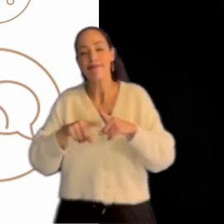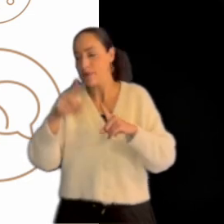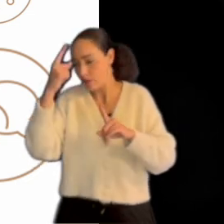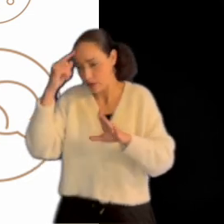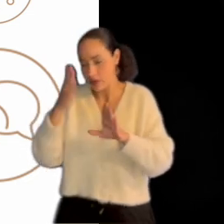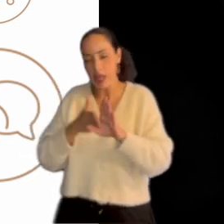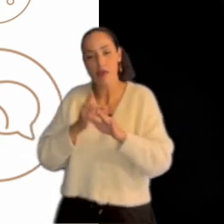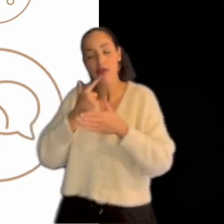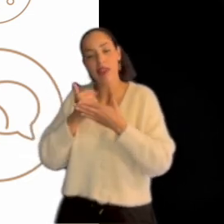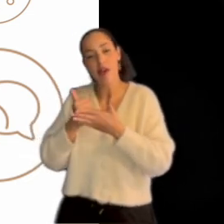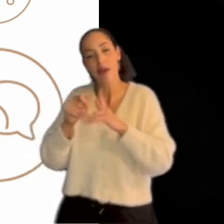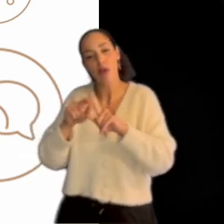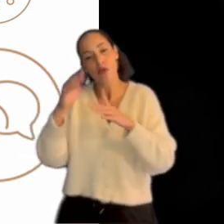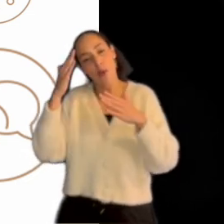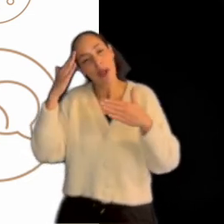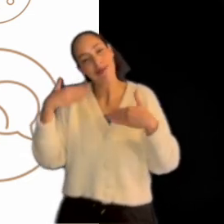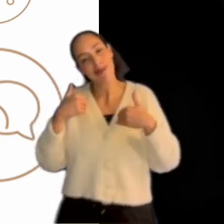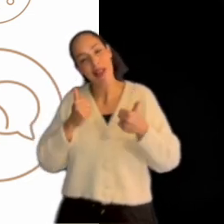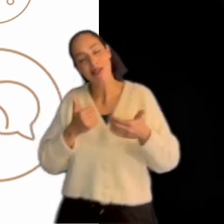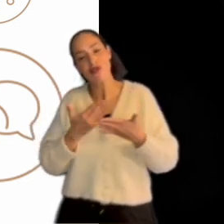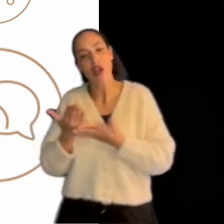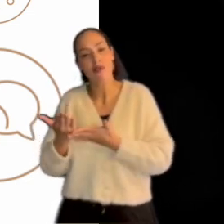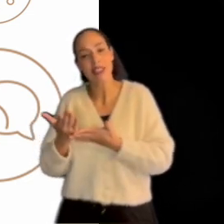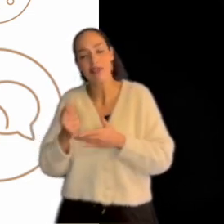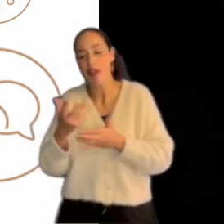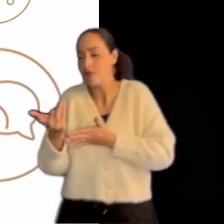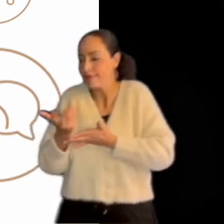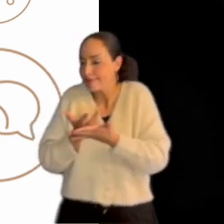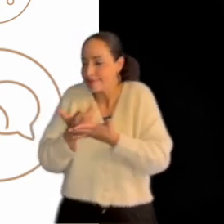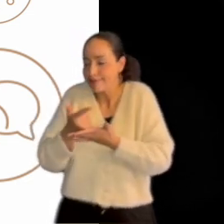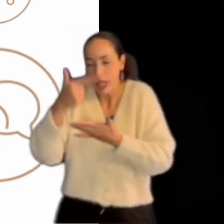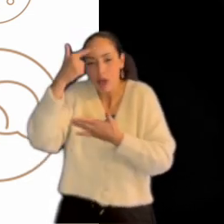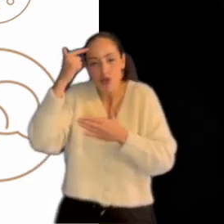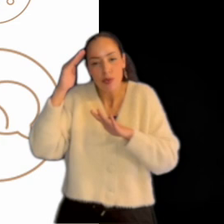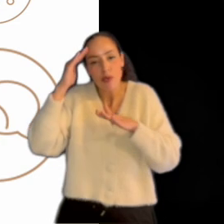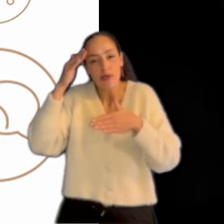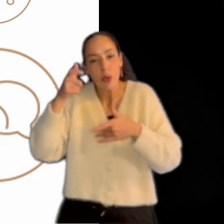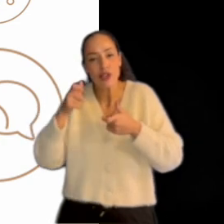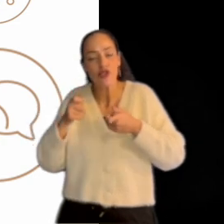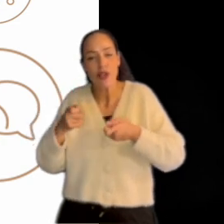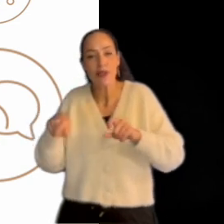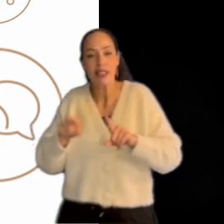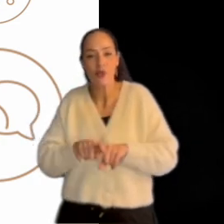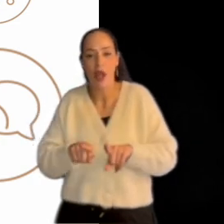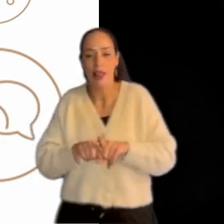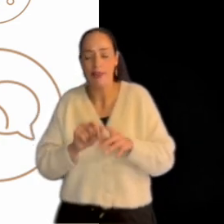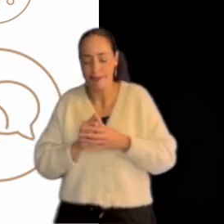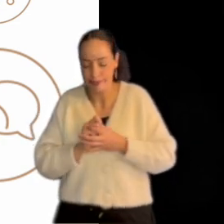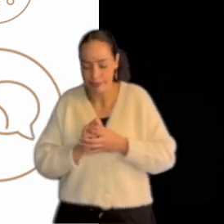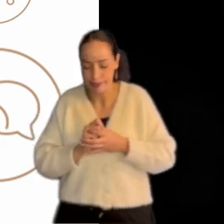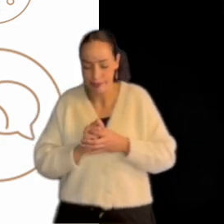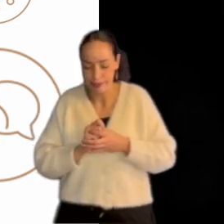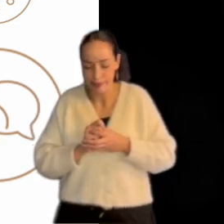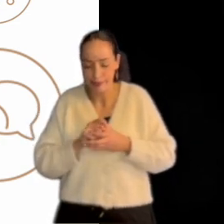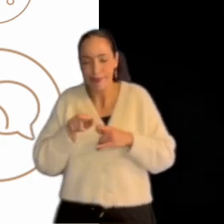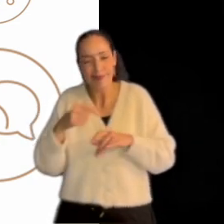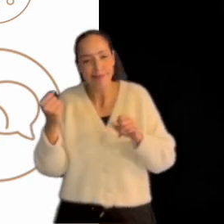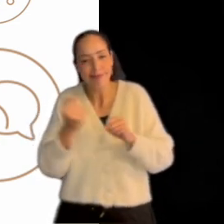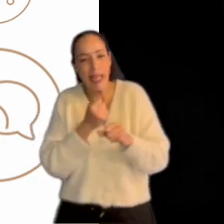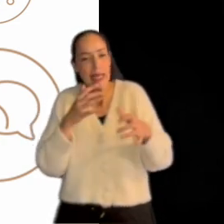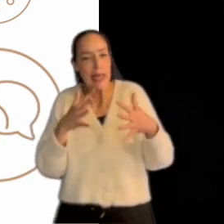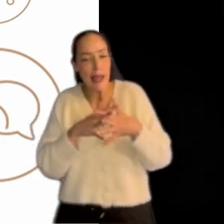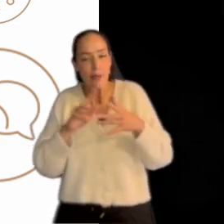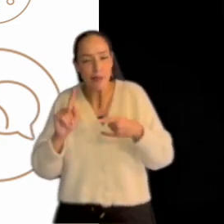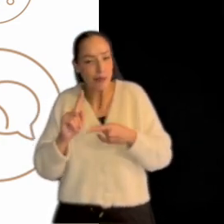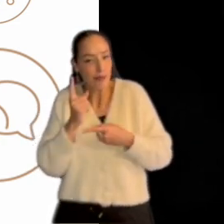done, firstly, on the understanding that not everyone will either need or want psychological treatment, and secondly, the knowledge that access to these services